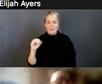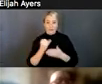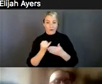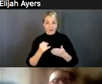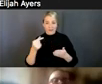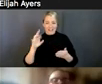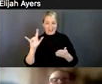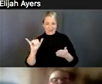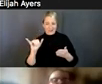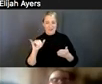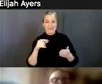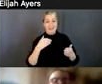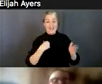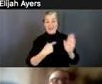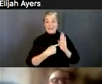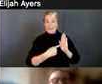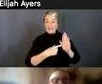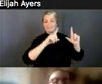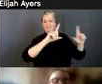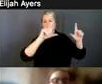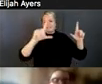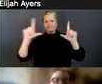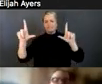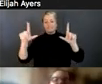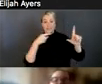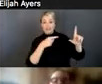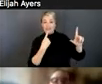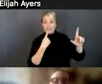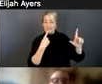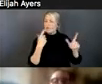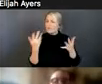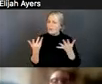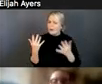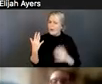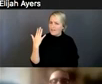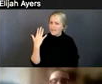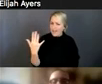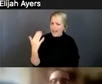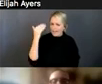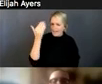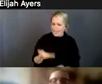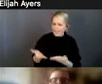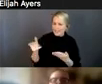exhibit, and the exhibit asked folks, what are five things you know to be true?